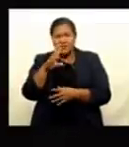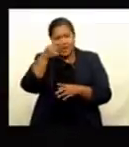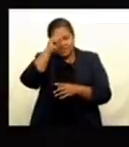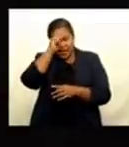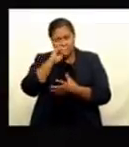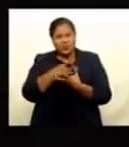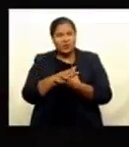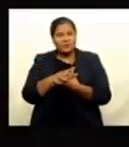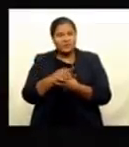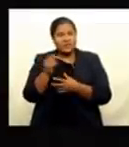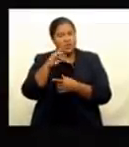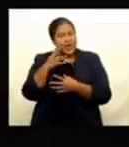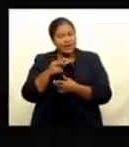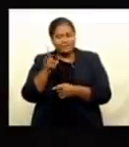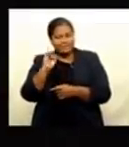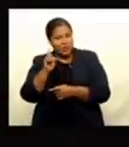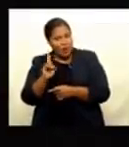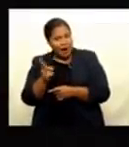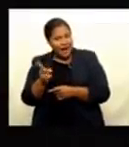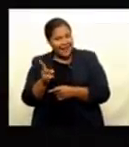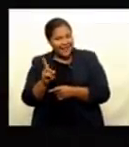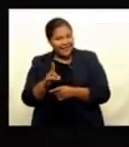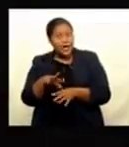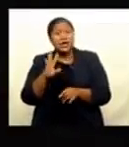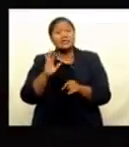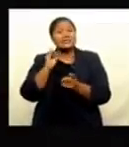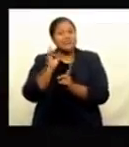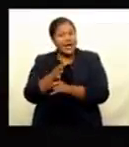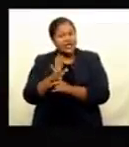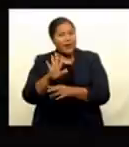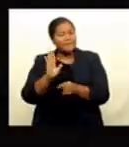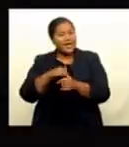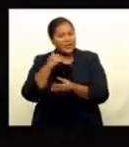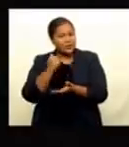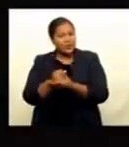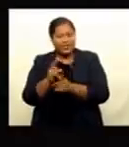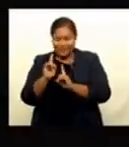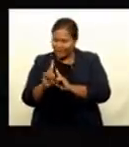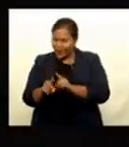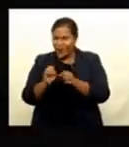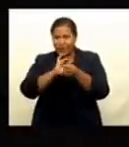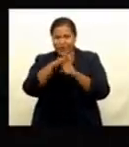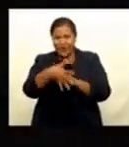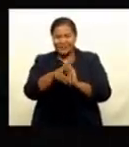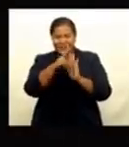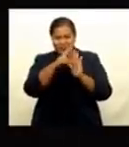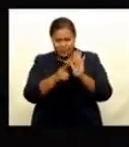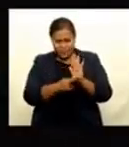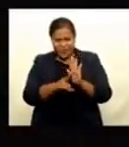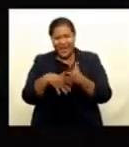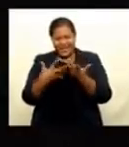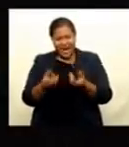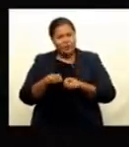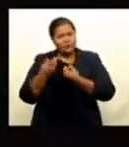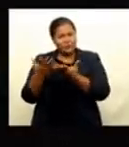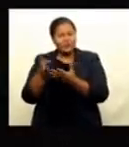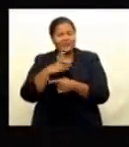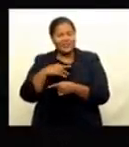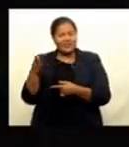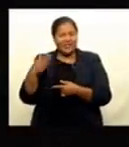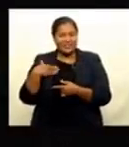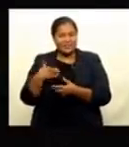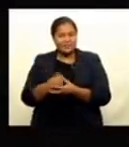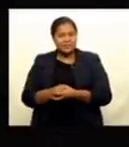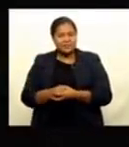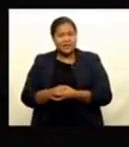been put on high alert, especially ensuring they abide by the COVID protocols that are currently in place. And Edwin,